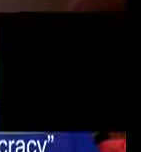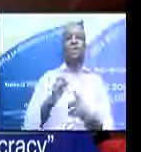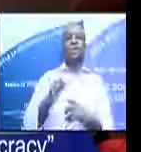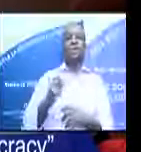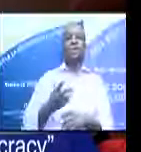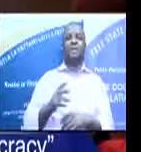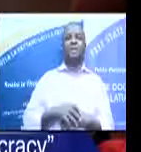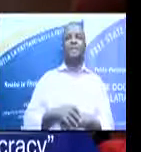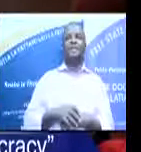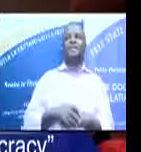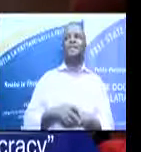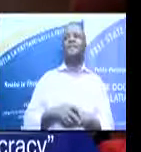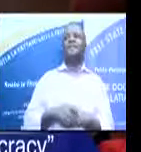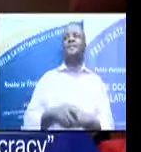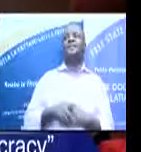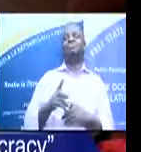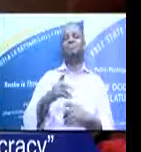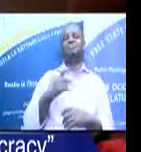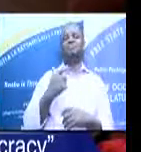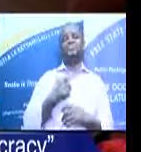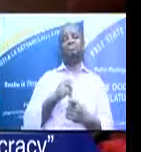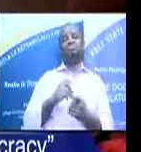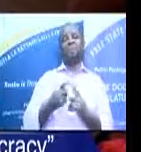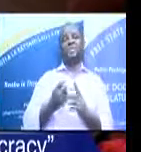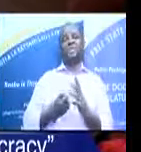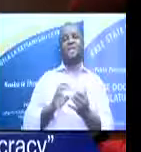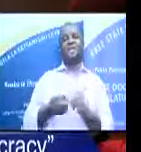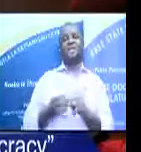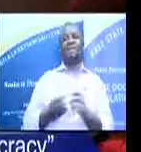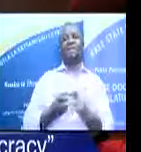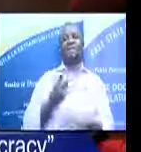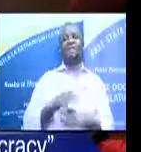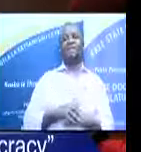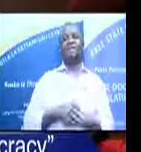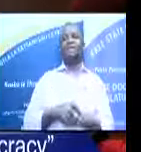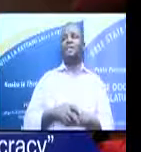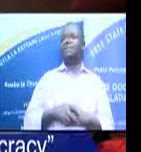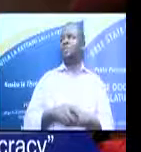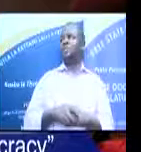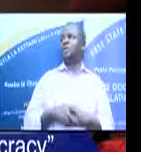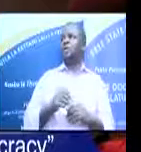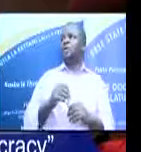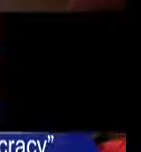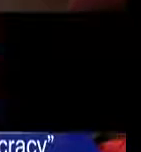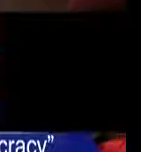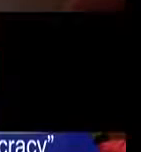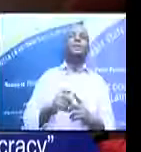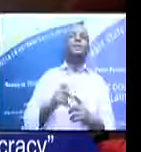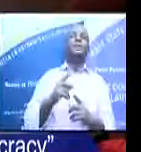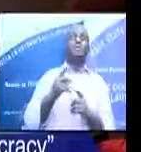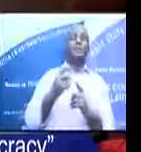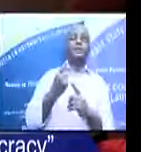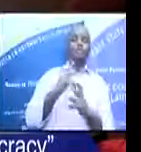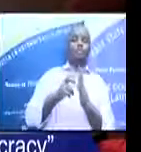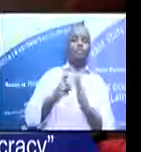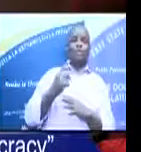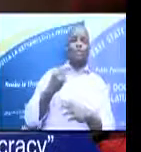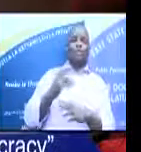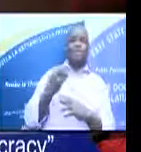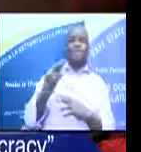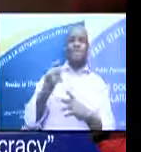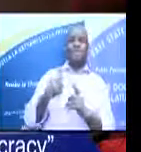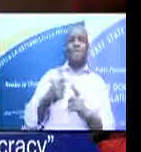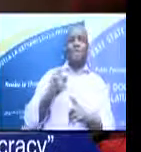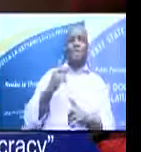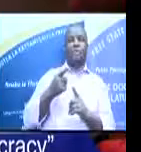order. I'm trying to raise my point of order. So on point one, on rule 103, and the